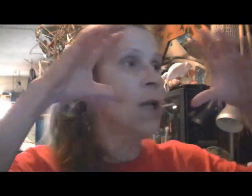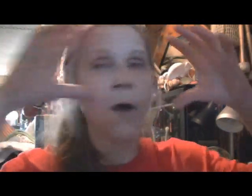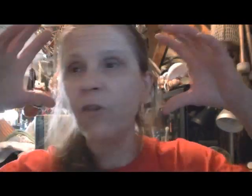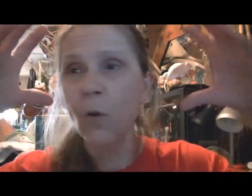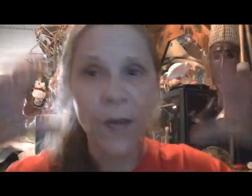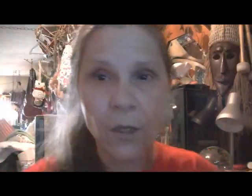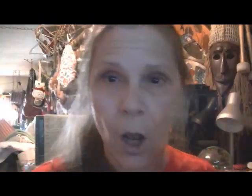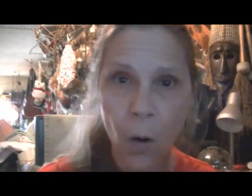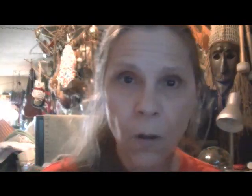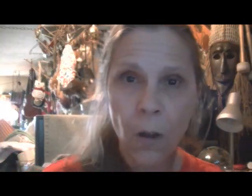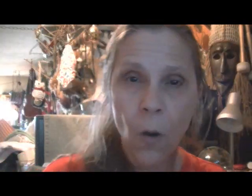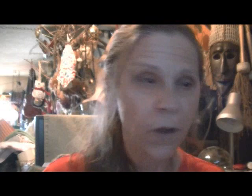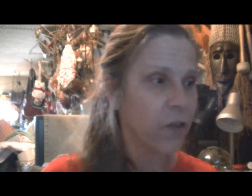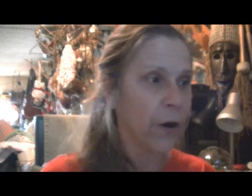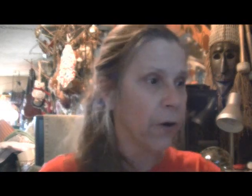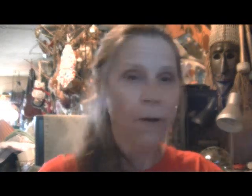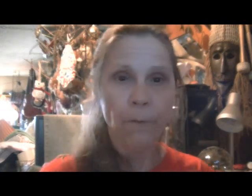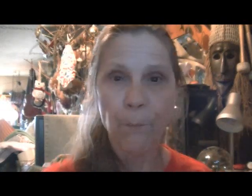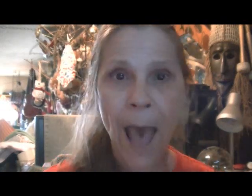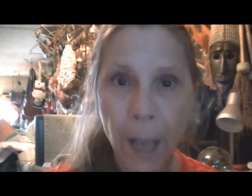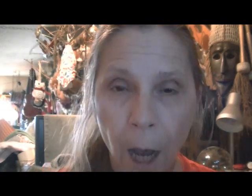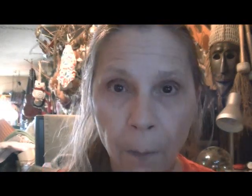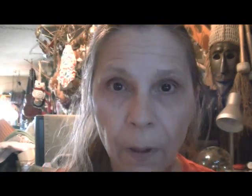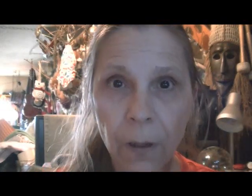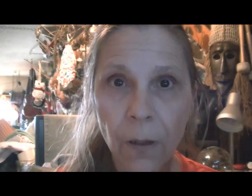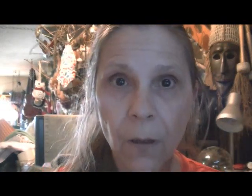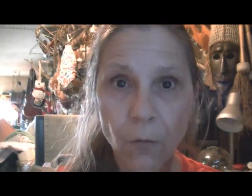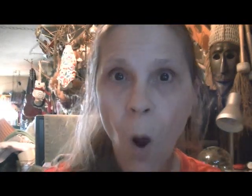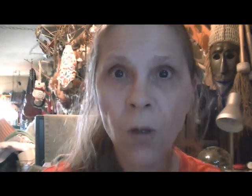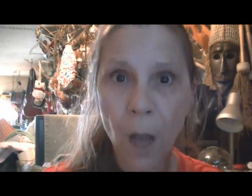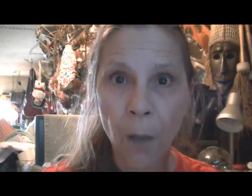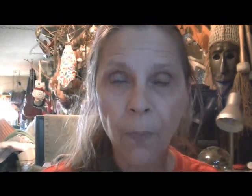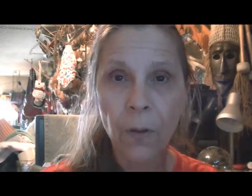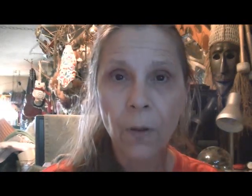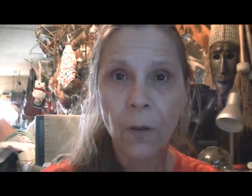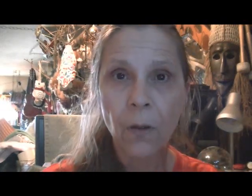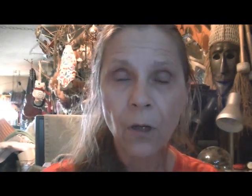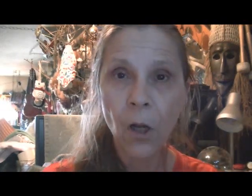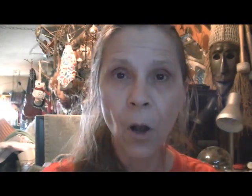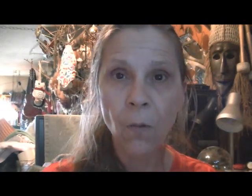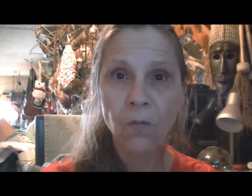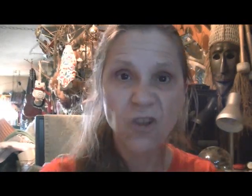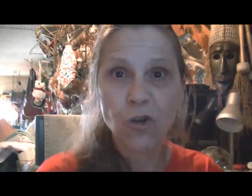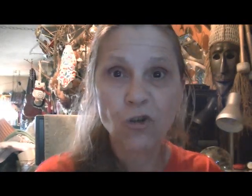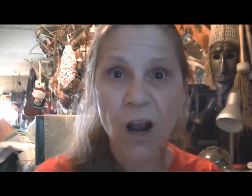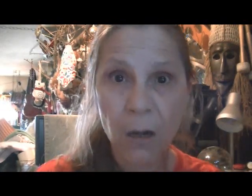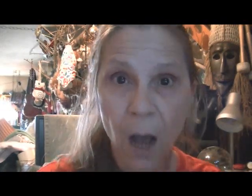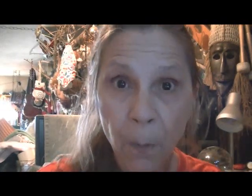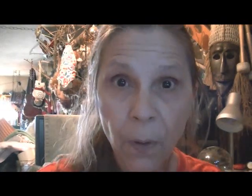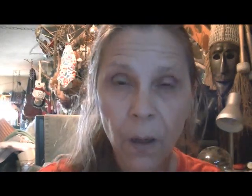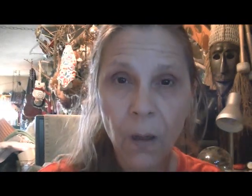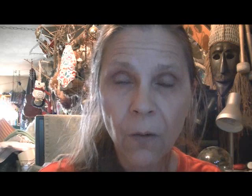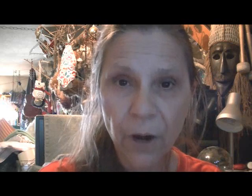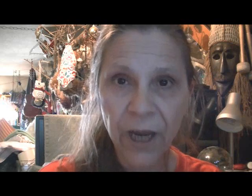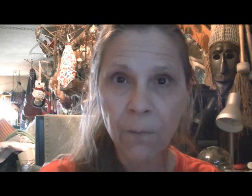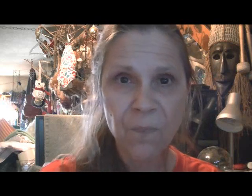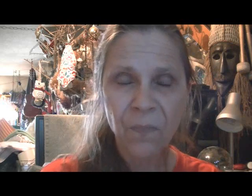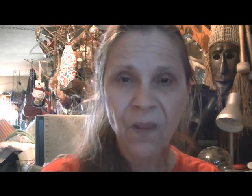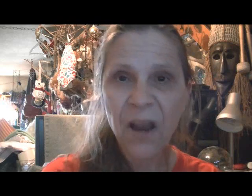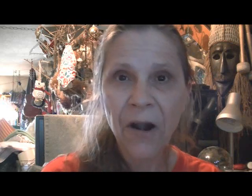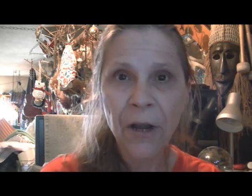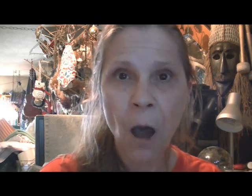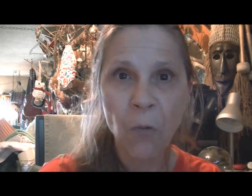neighbors looking out their window with their back up, rolling up, you know, strutting up,